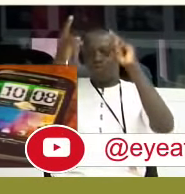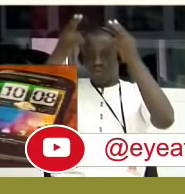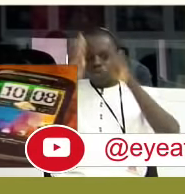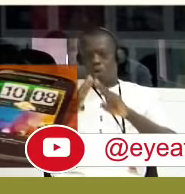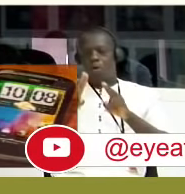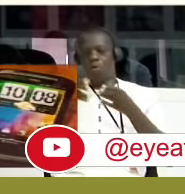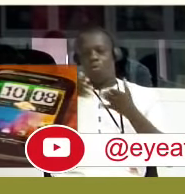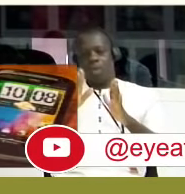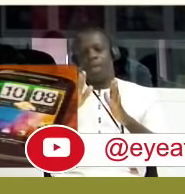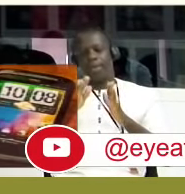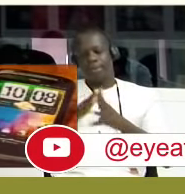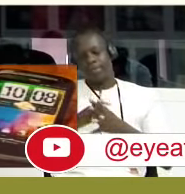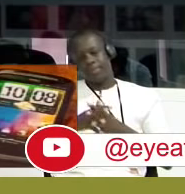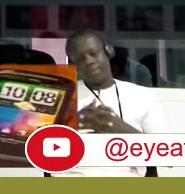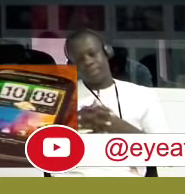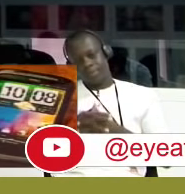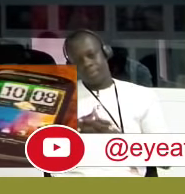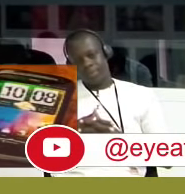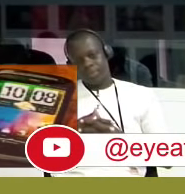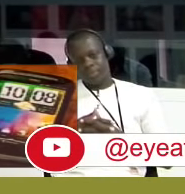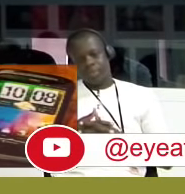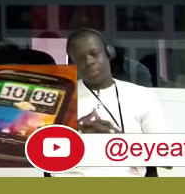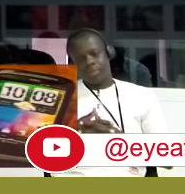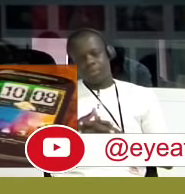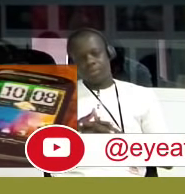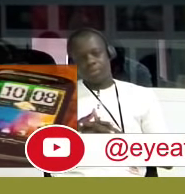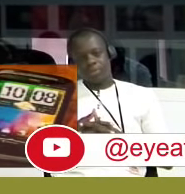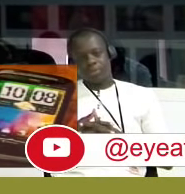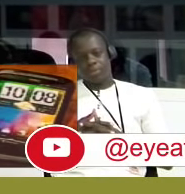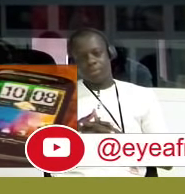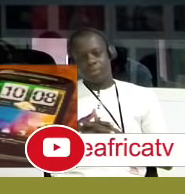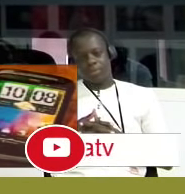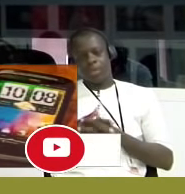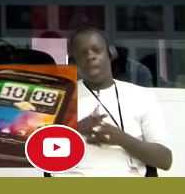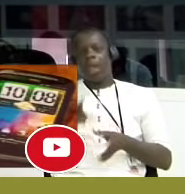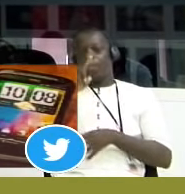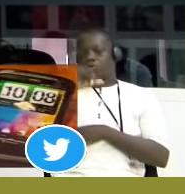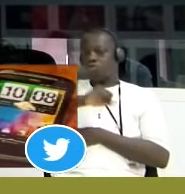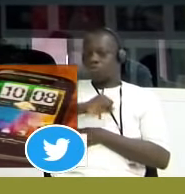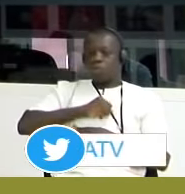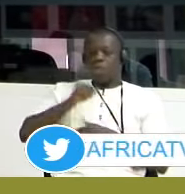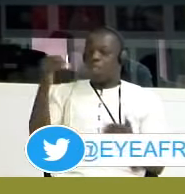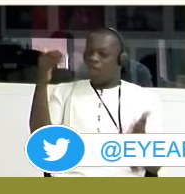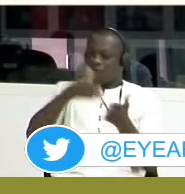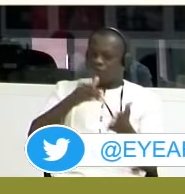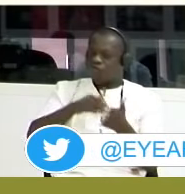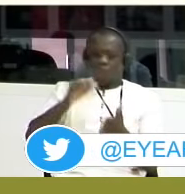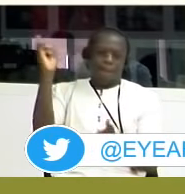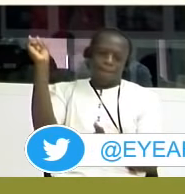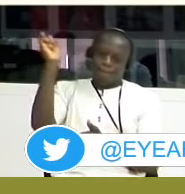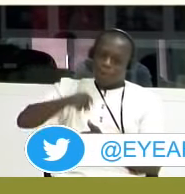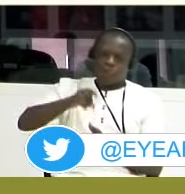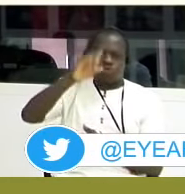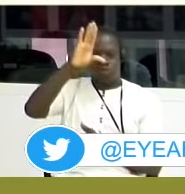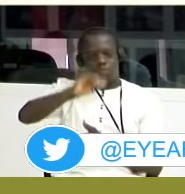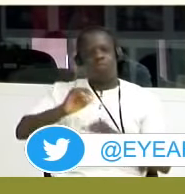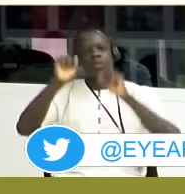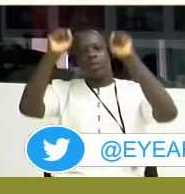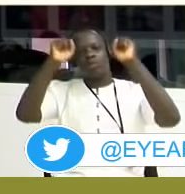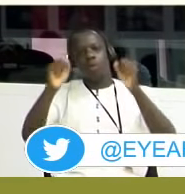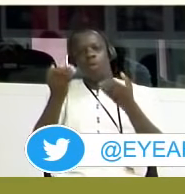But they insisted that they are going to demonstrate because they were not happy with the way